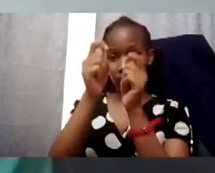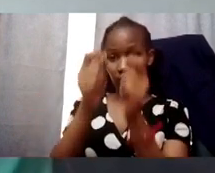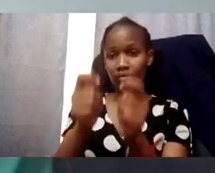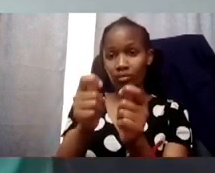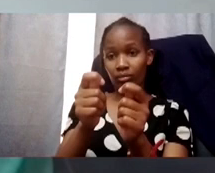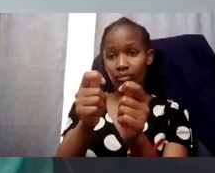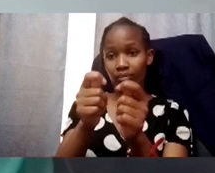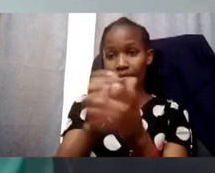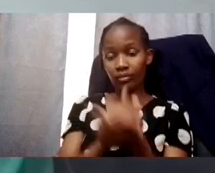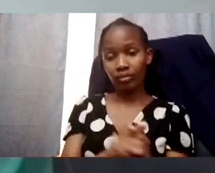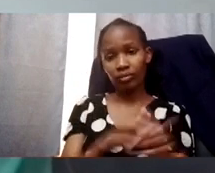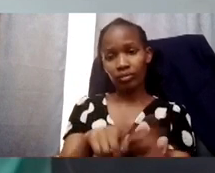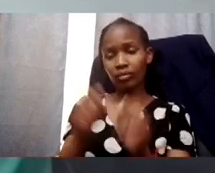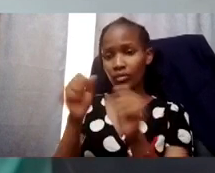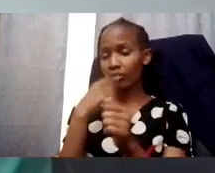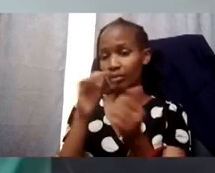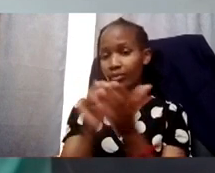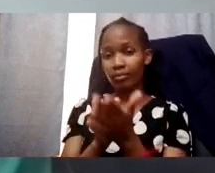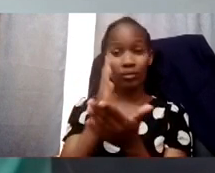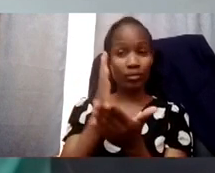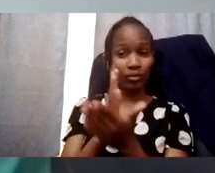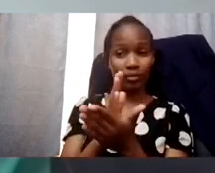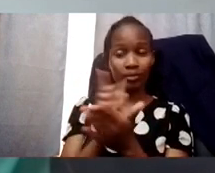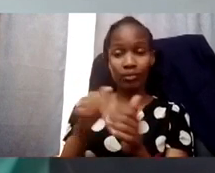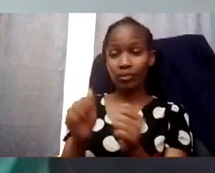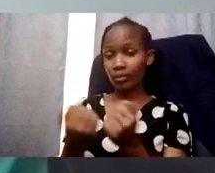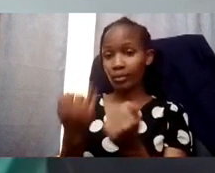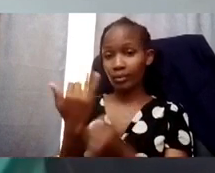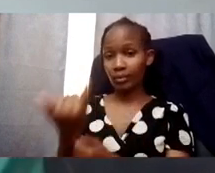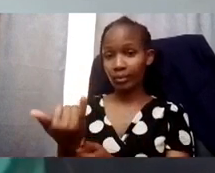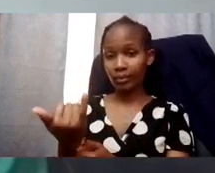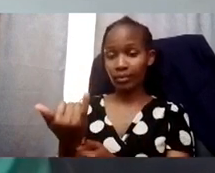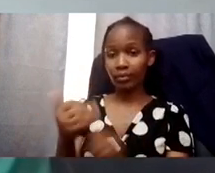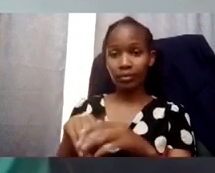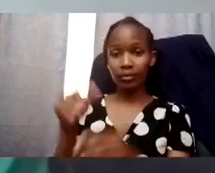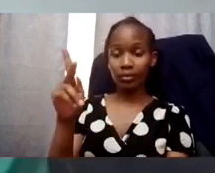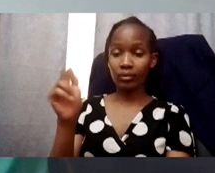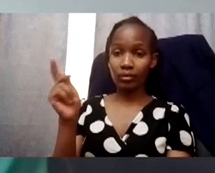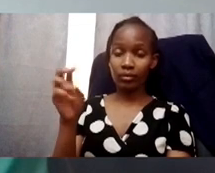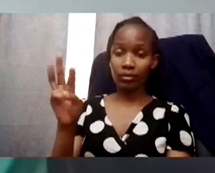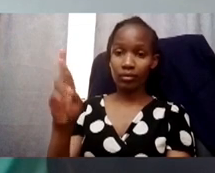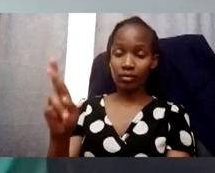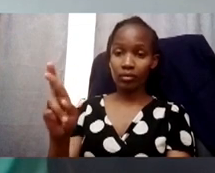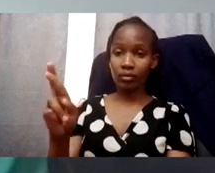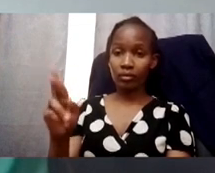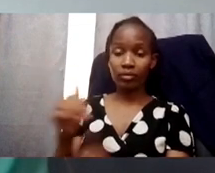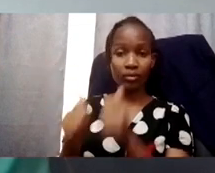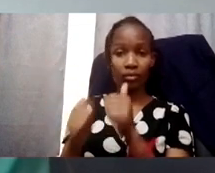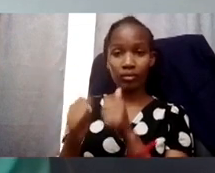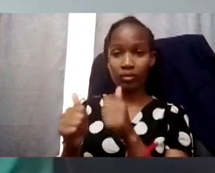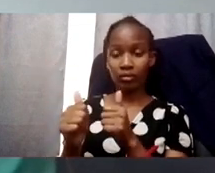Mm-hmm. I can tell you for sure what's happening now. For instance, in Kakuma, we've got something called Kiseda, which is a Kalabaye.